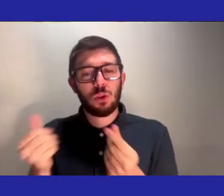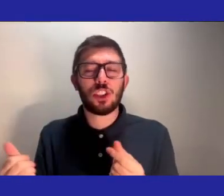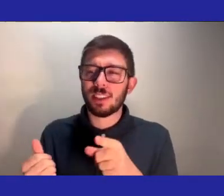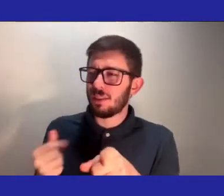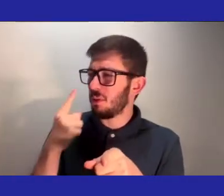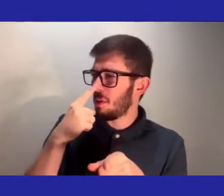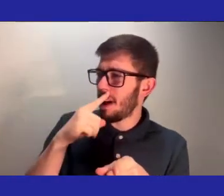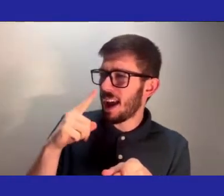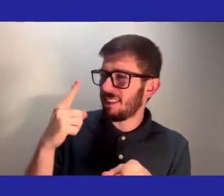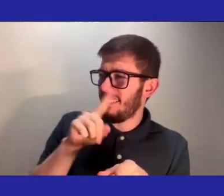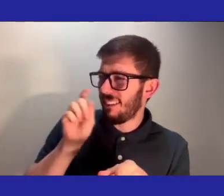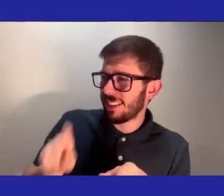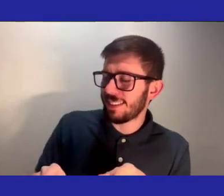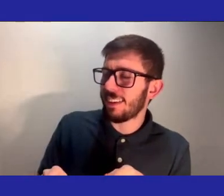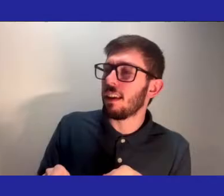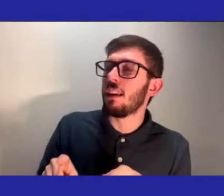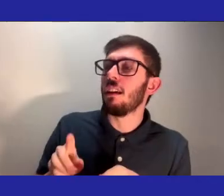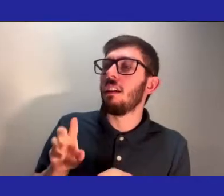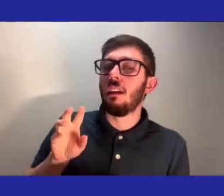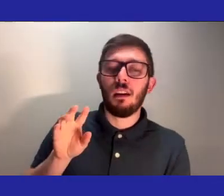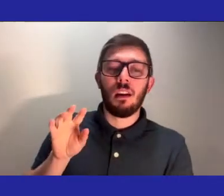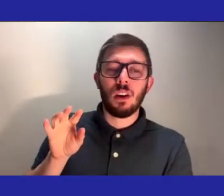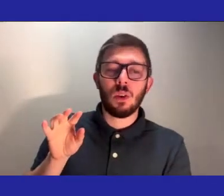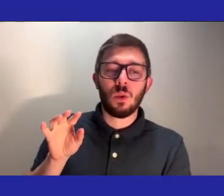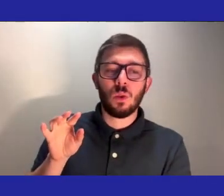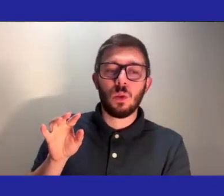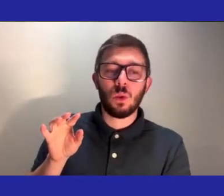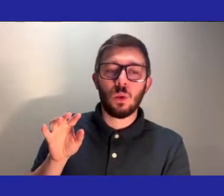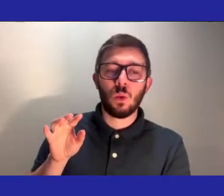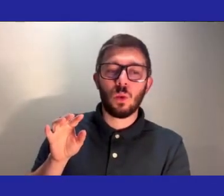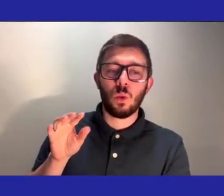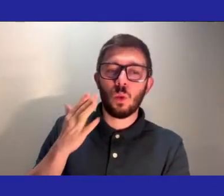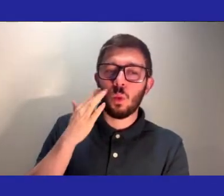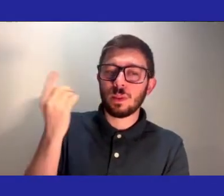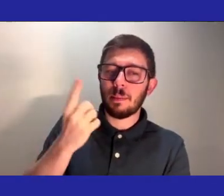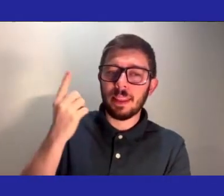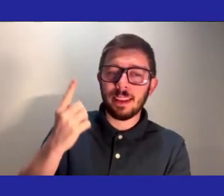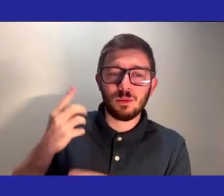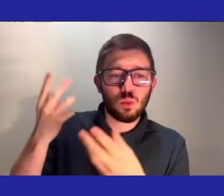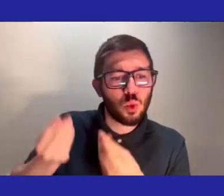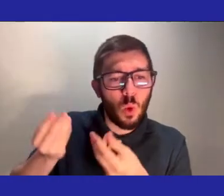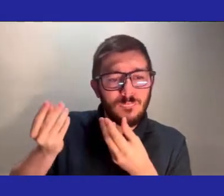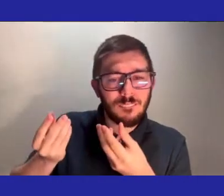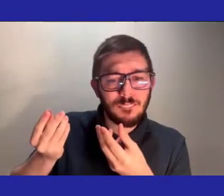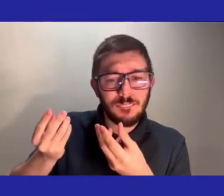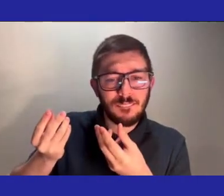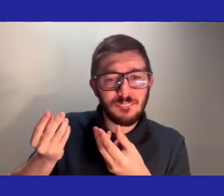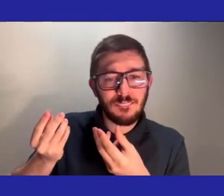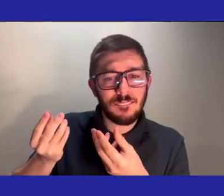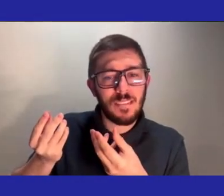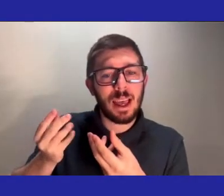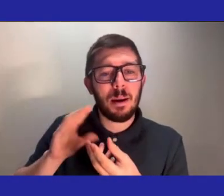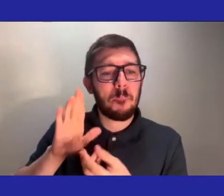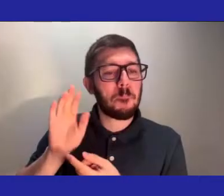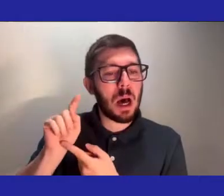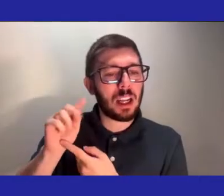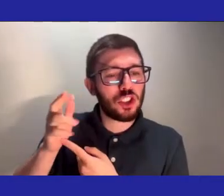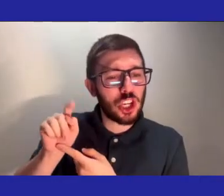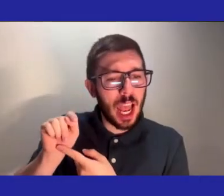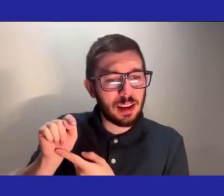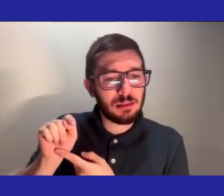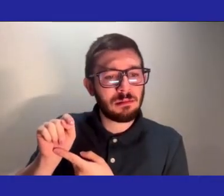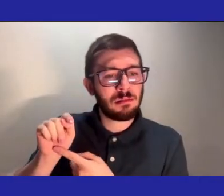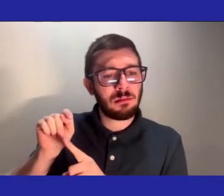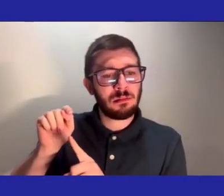Like do you know when something is solved? Like if there's a bot chat, do you know that the problem was solved and then just transferred to